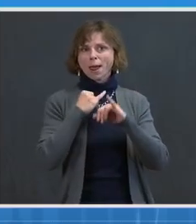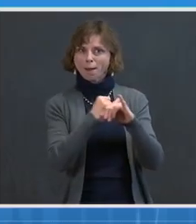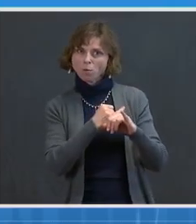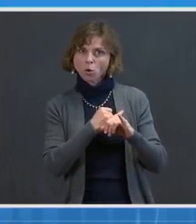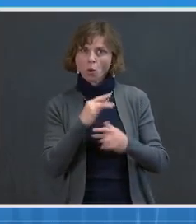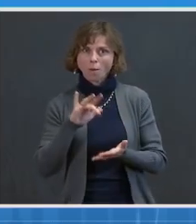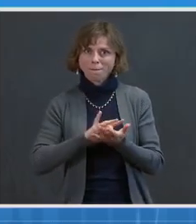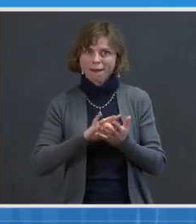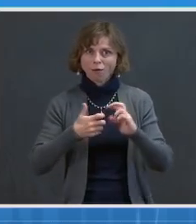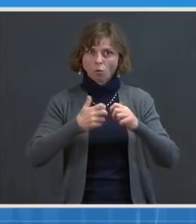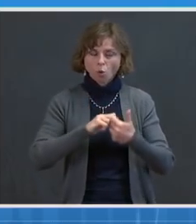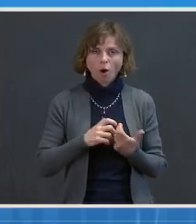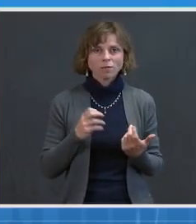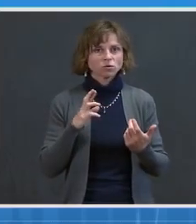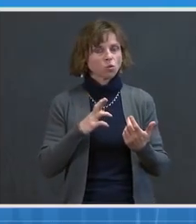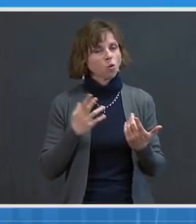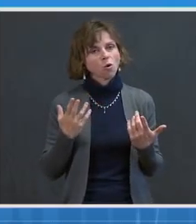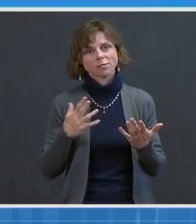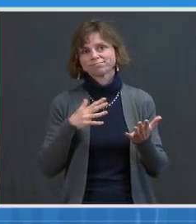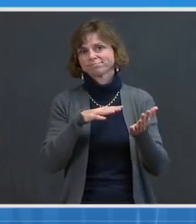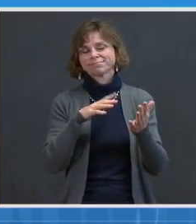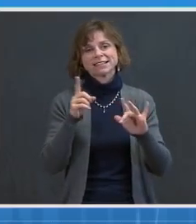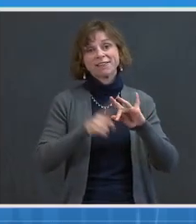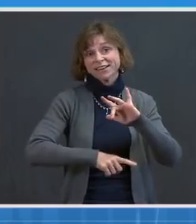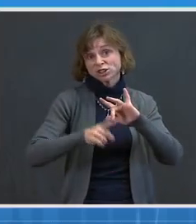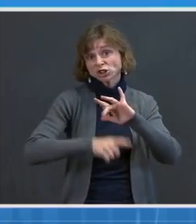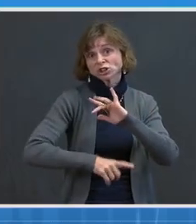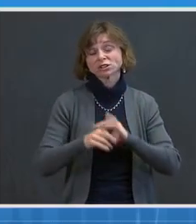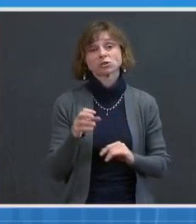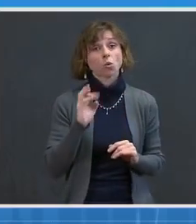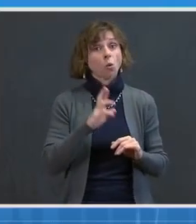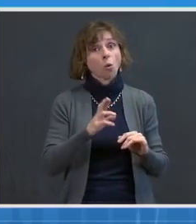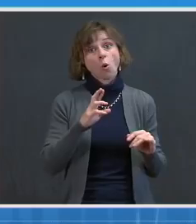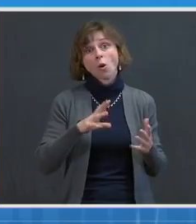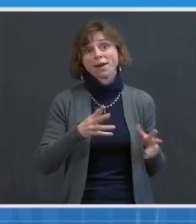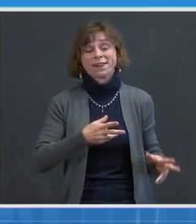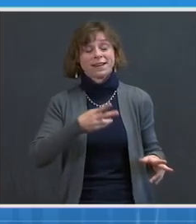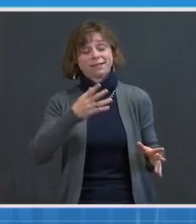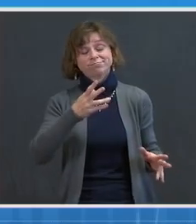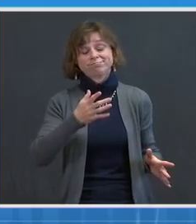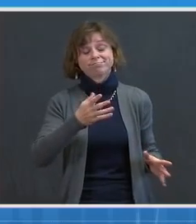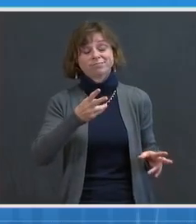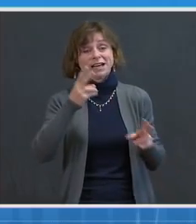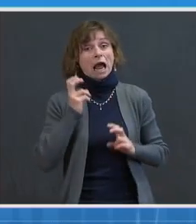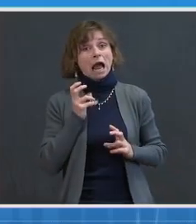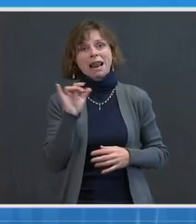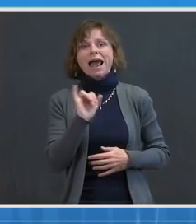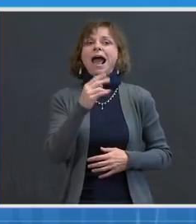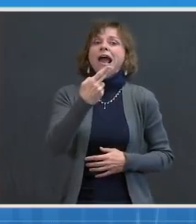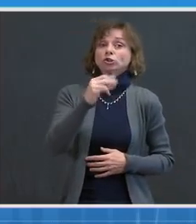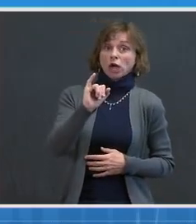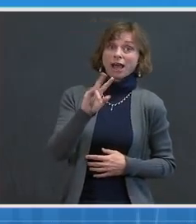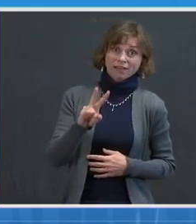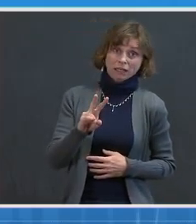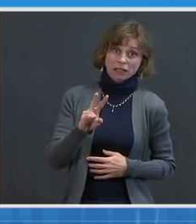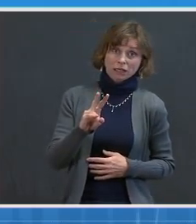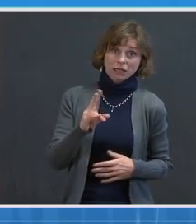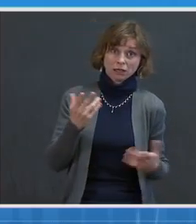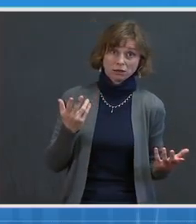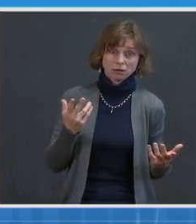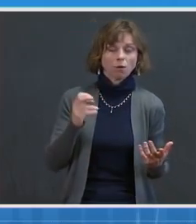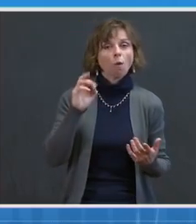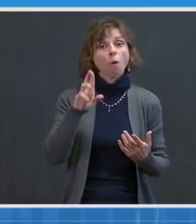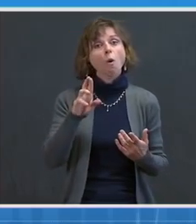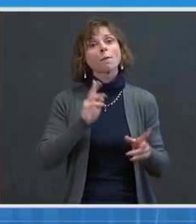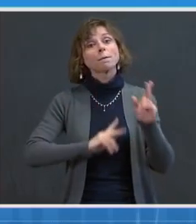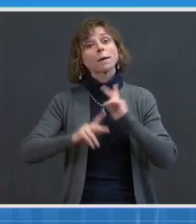primary immunodeficiencies or acquired immunodeficiencies, such as HIV, or